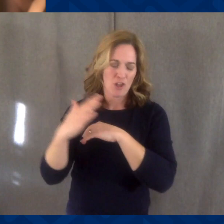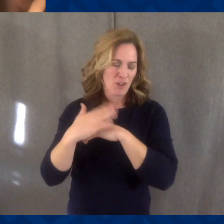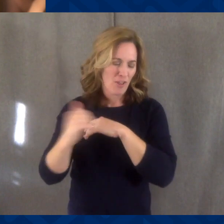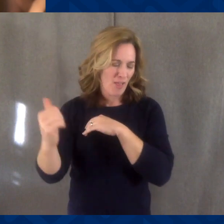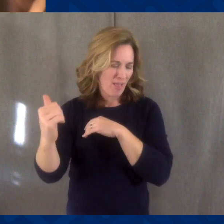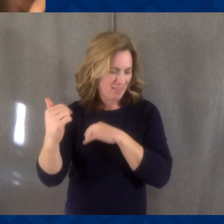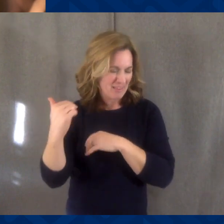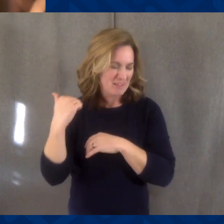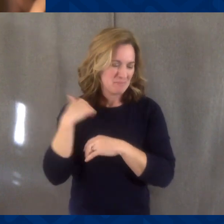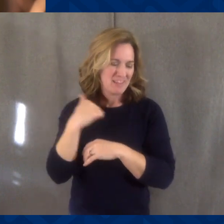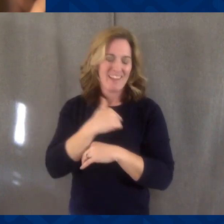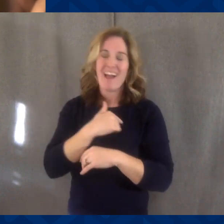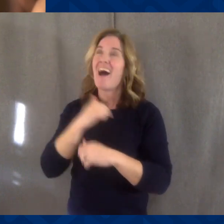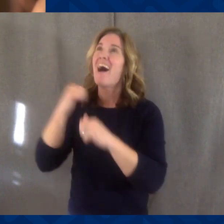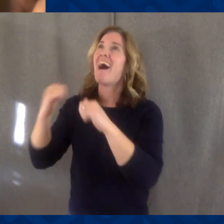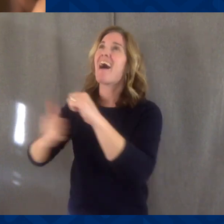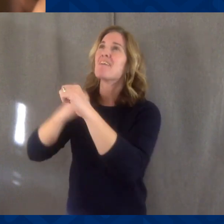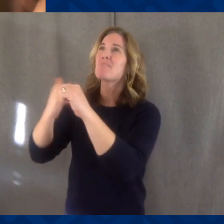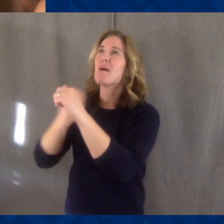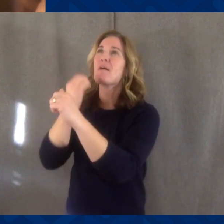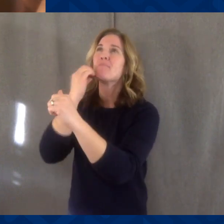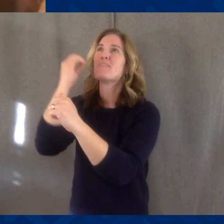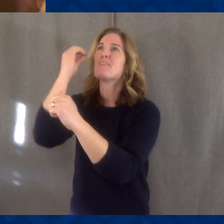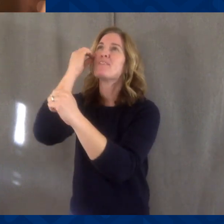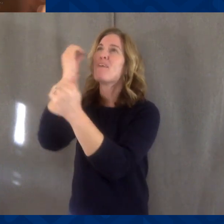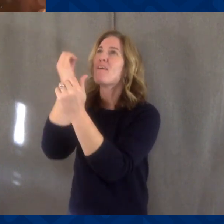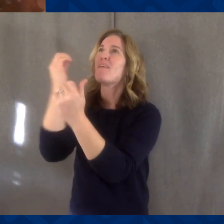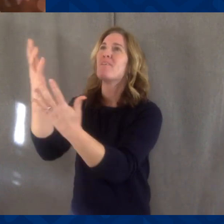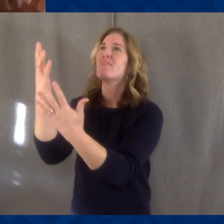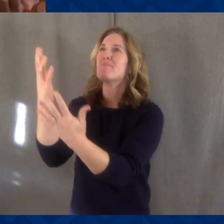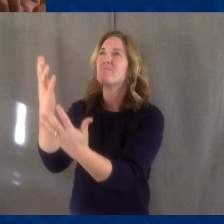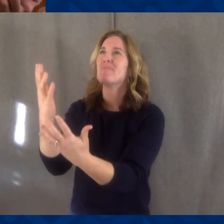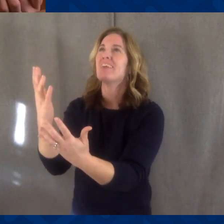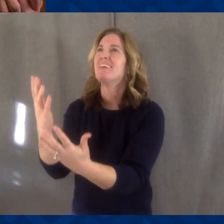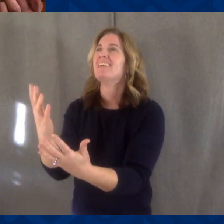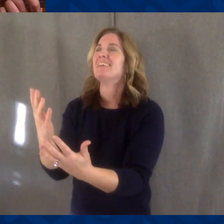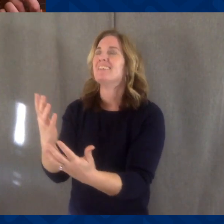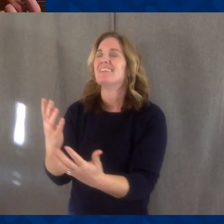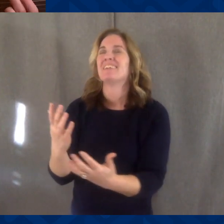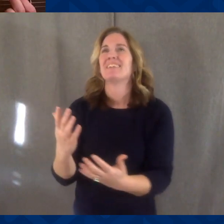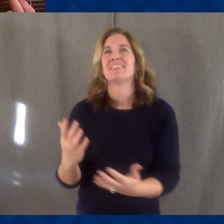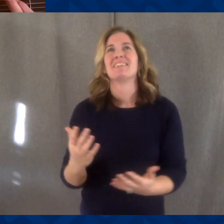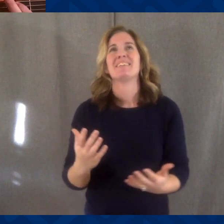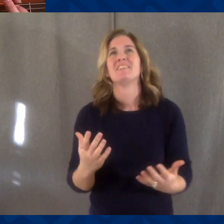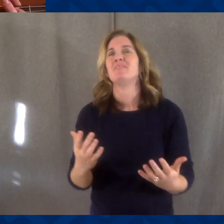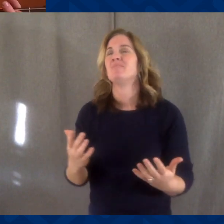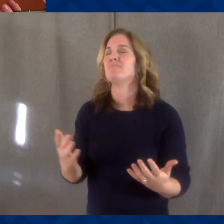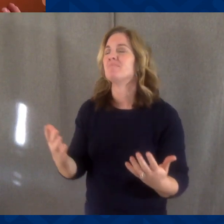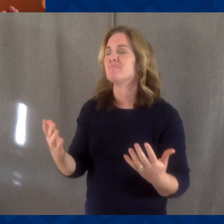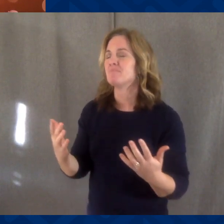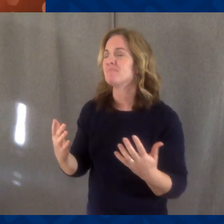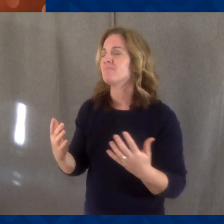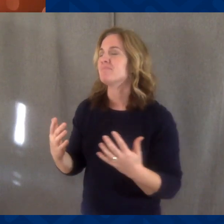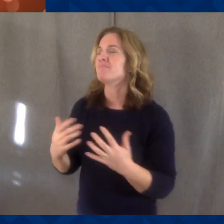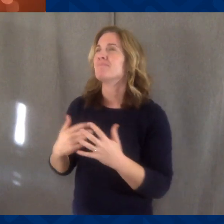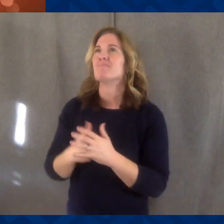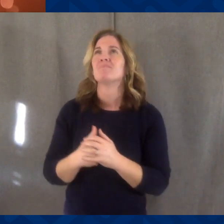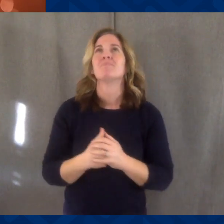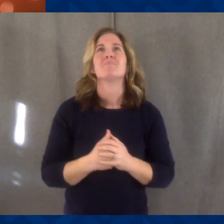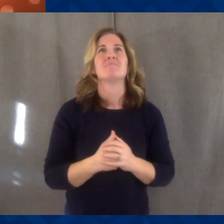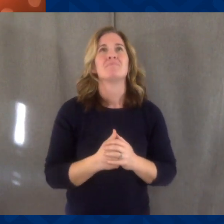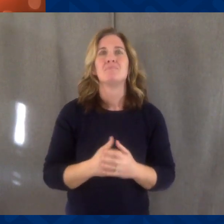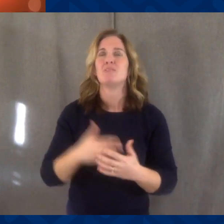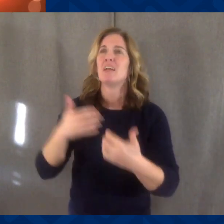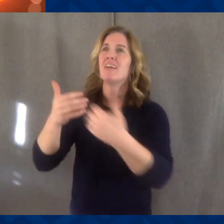home. You're calling me, I'm coming home. And we are no longer